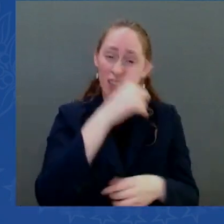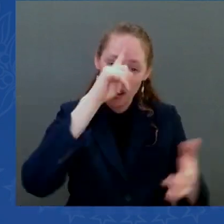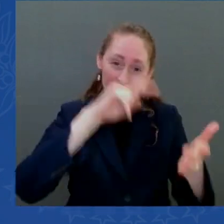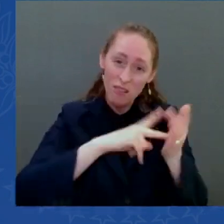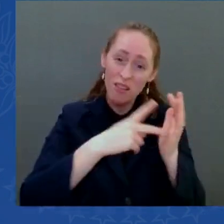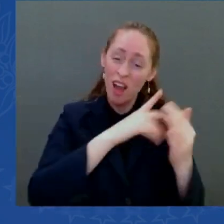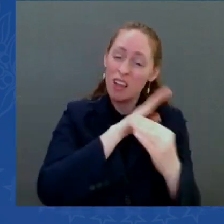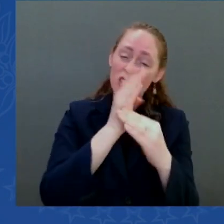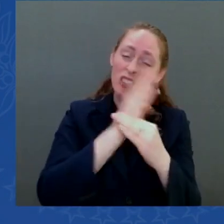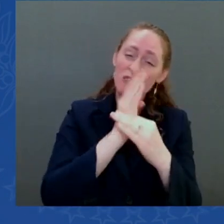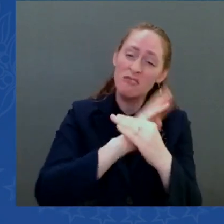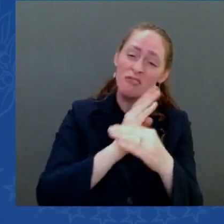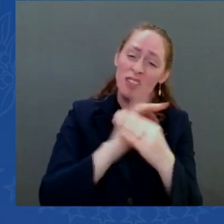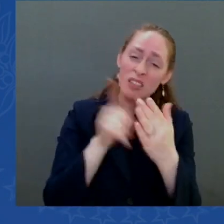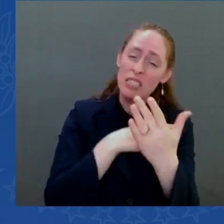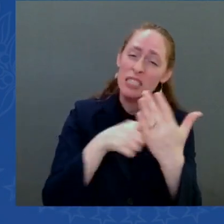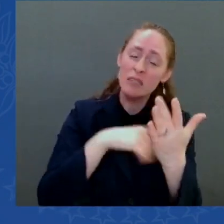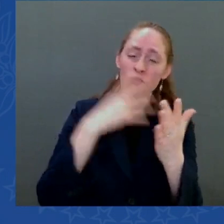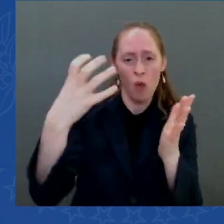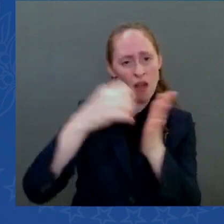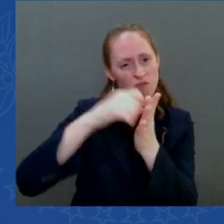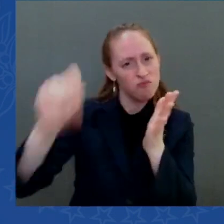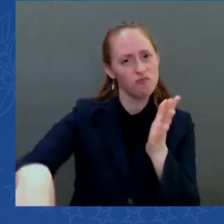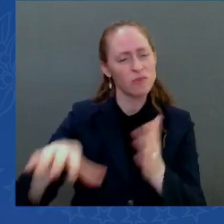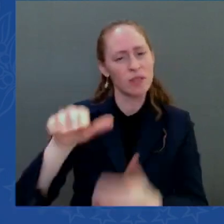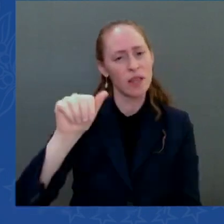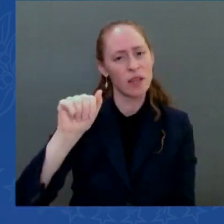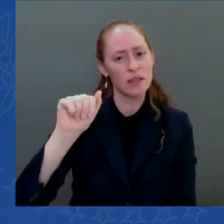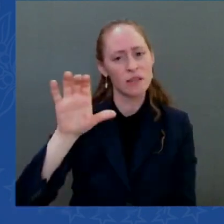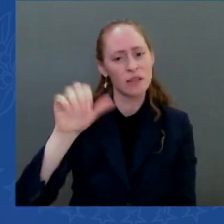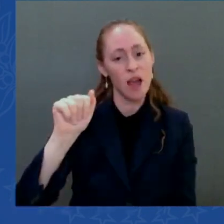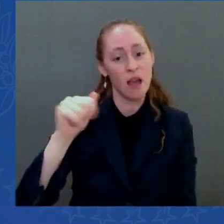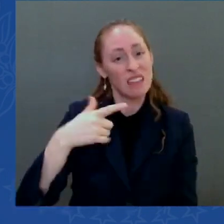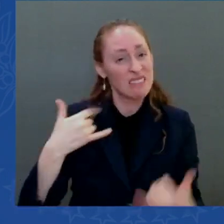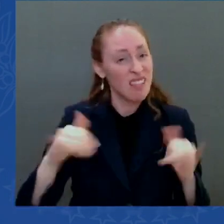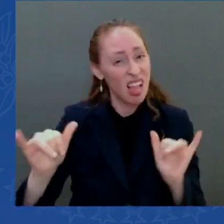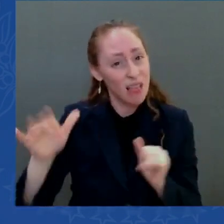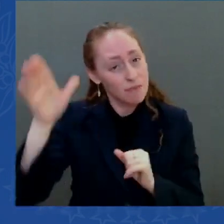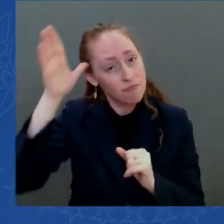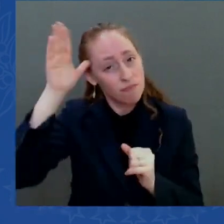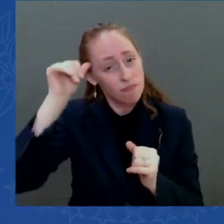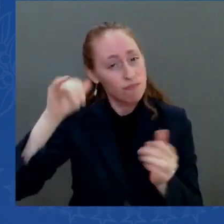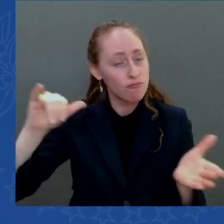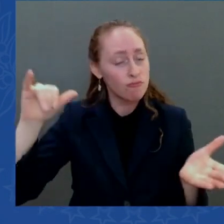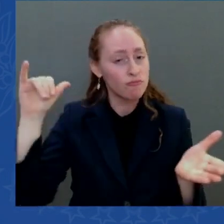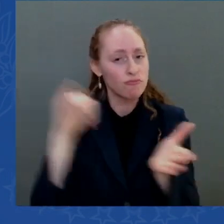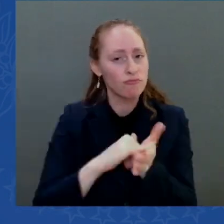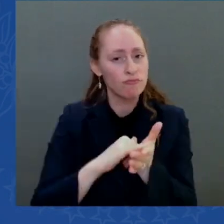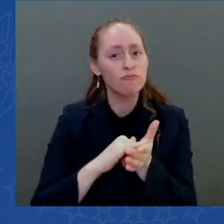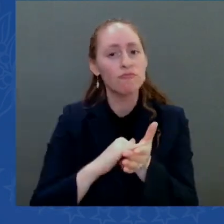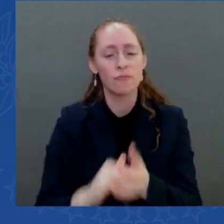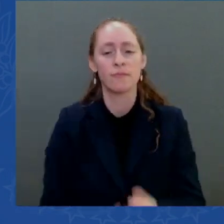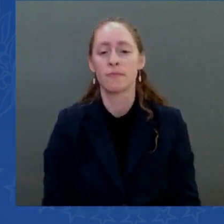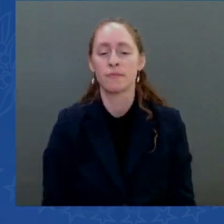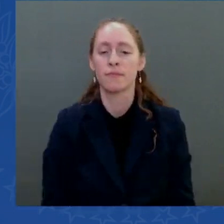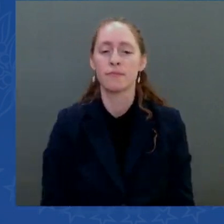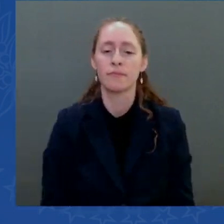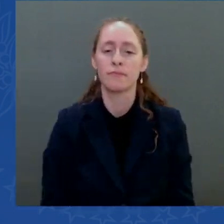court challenges, sabotage from previous administration, over 70 attempts to repeal the law by Republicans in